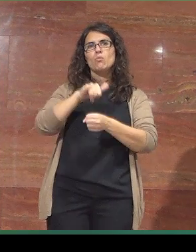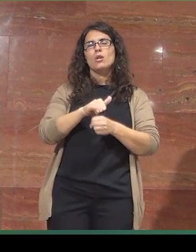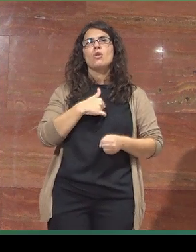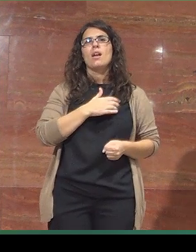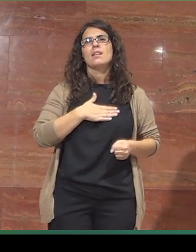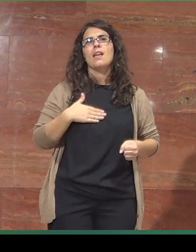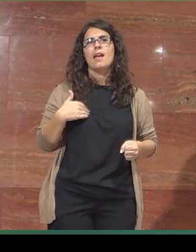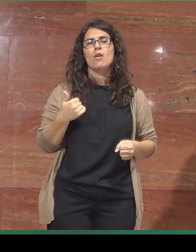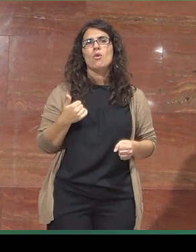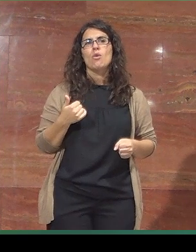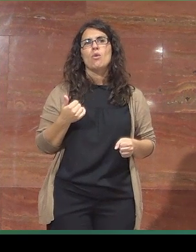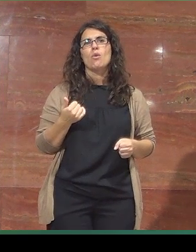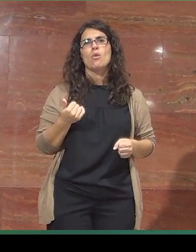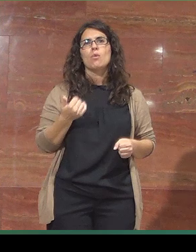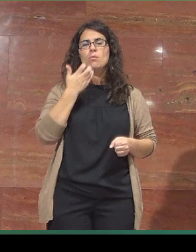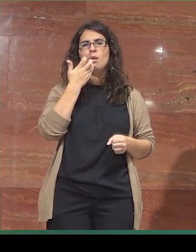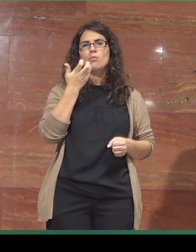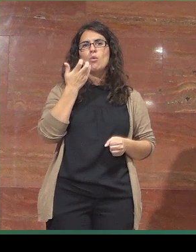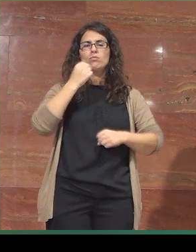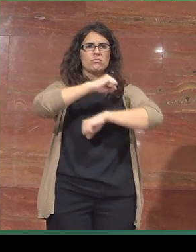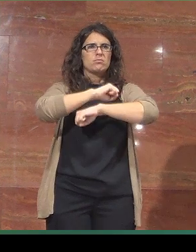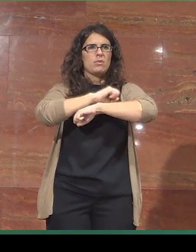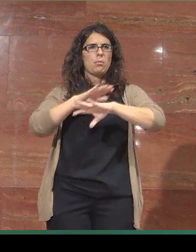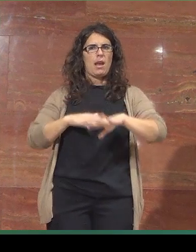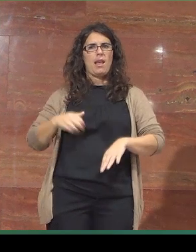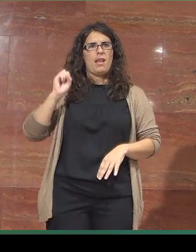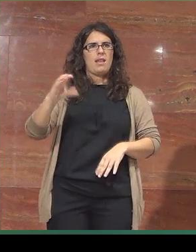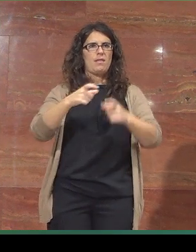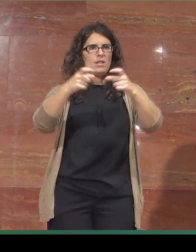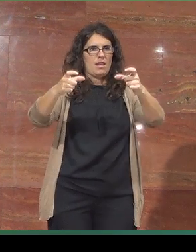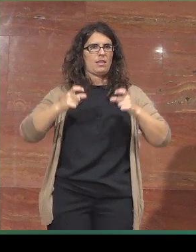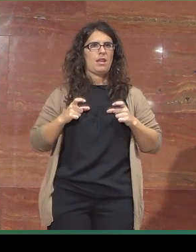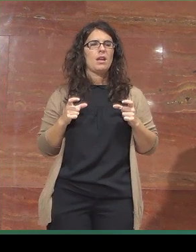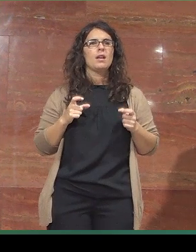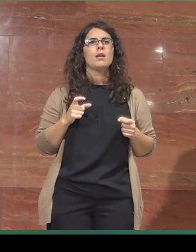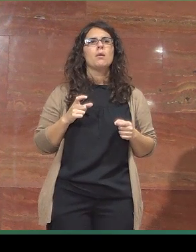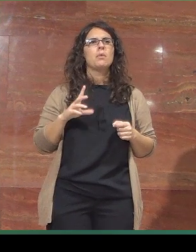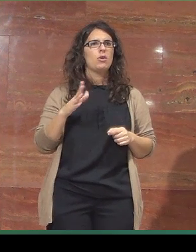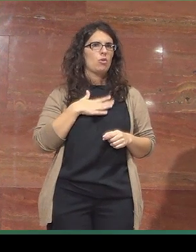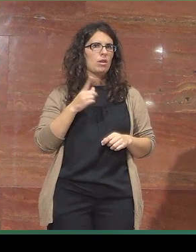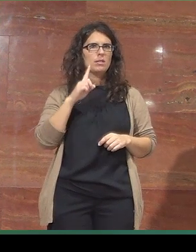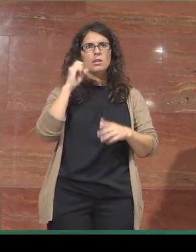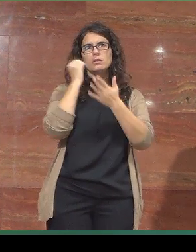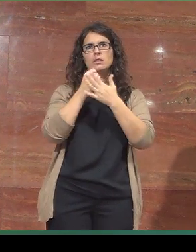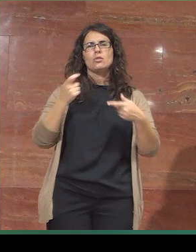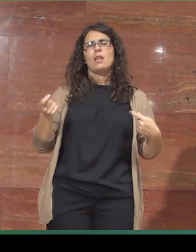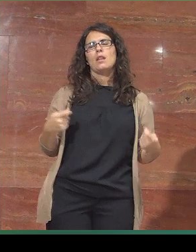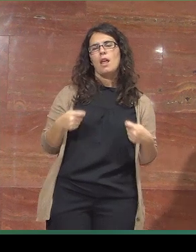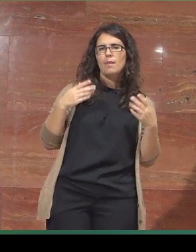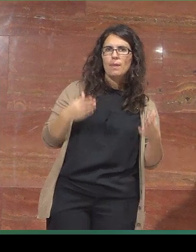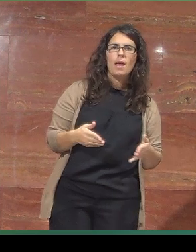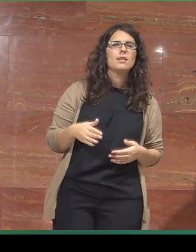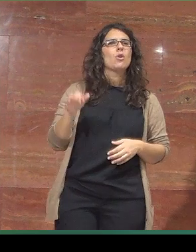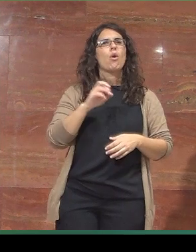the shops and the amusement arcade and the this and that. You've got time for that afterwards. So the way in which signs